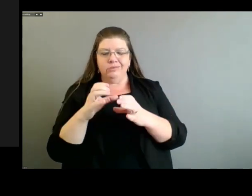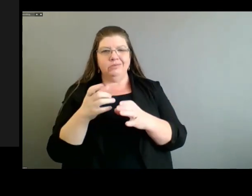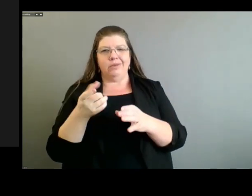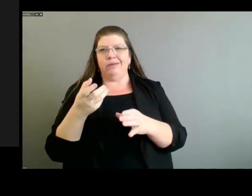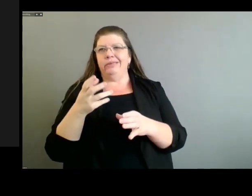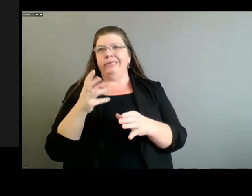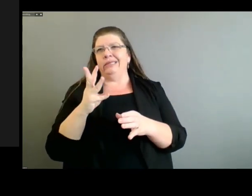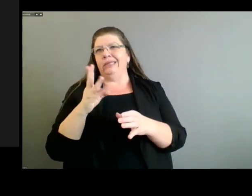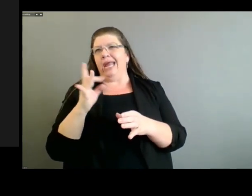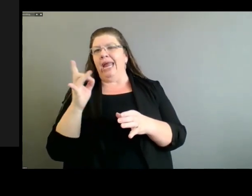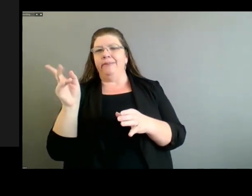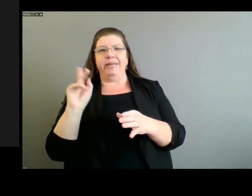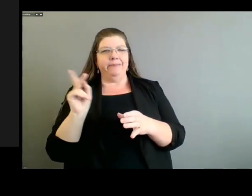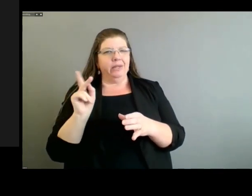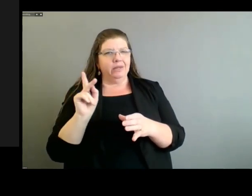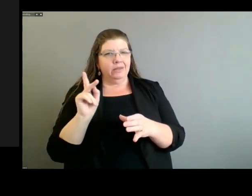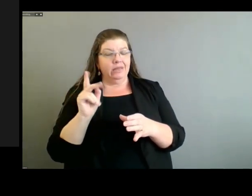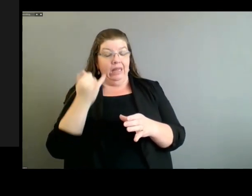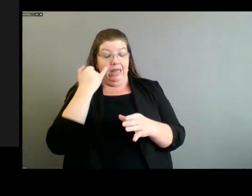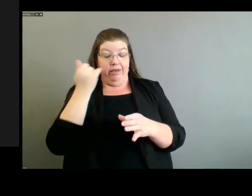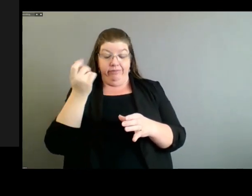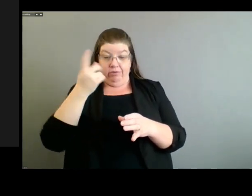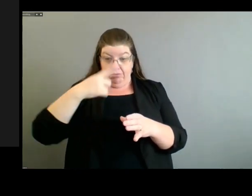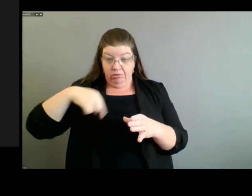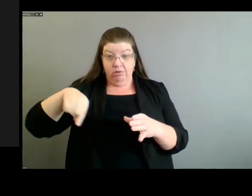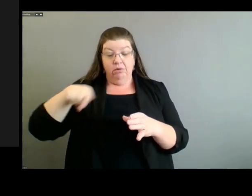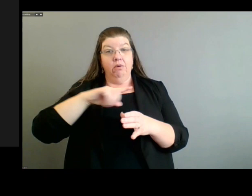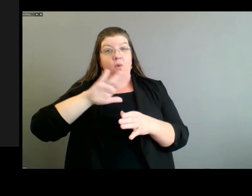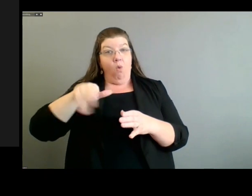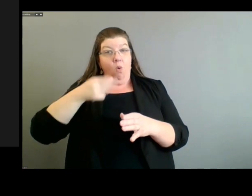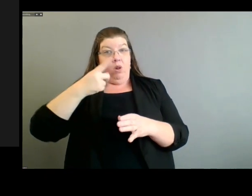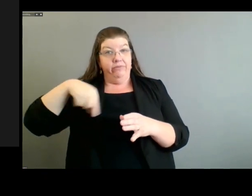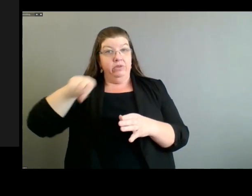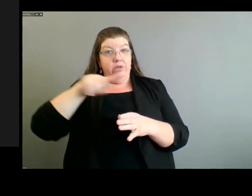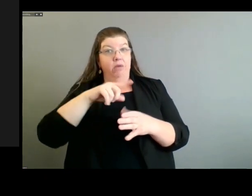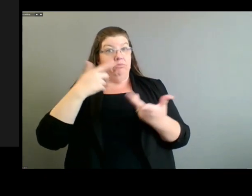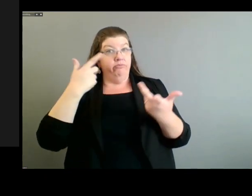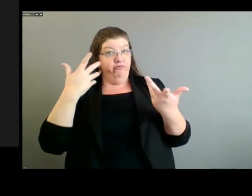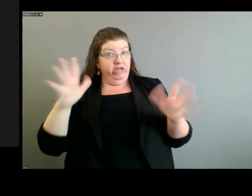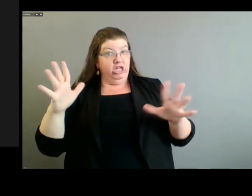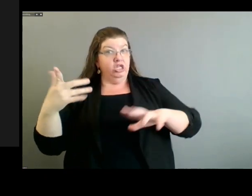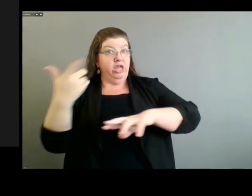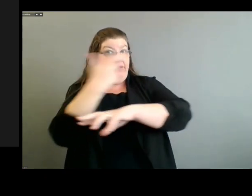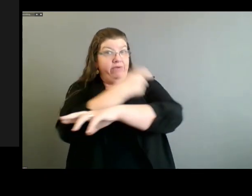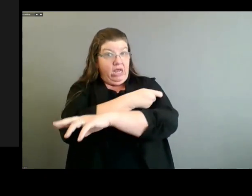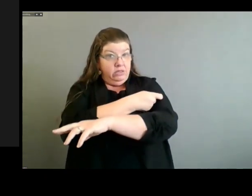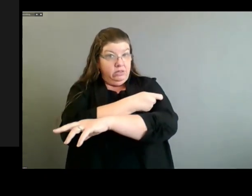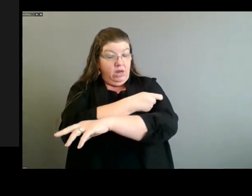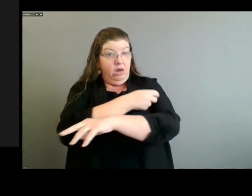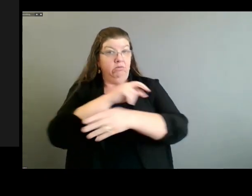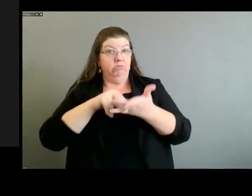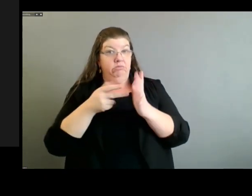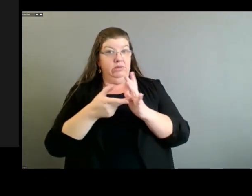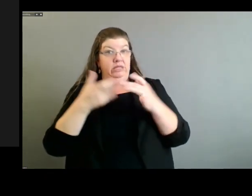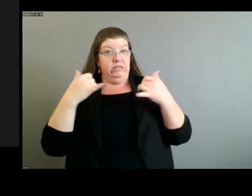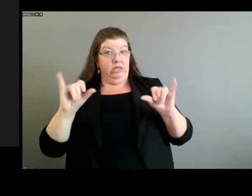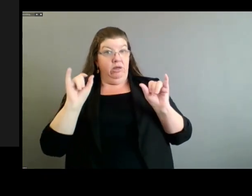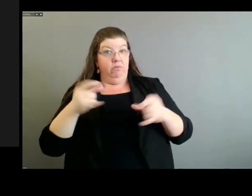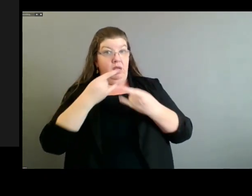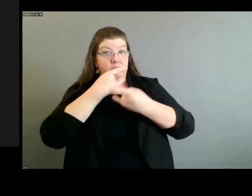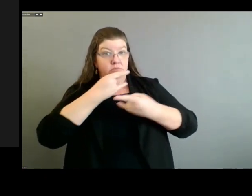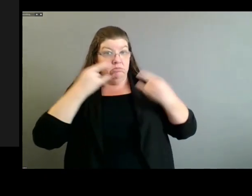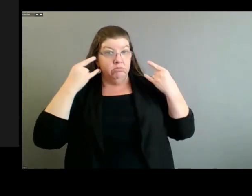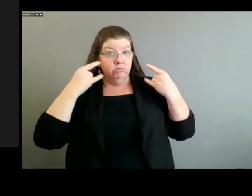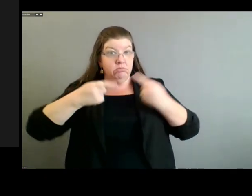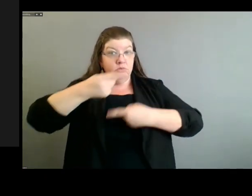dozen or 8 people. If everybody is in that kind of a situation is vaccinated, do people still need to wear masks? That's the question